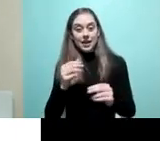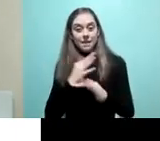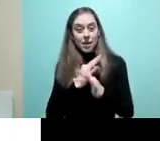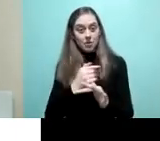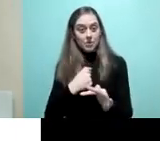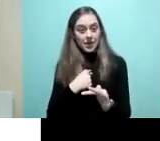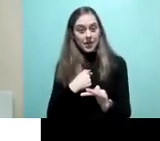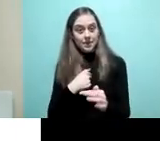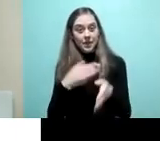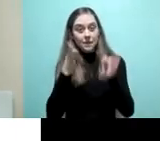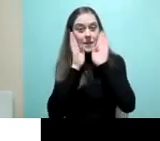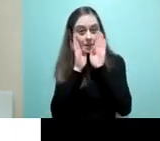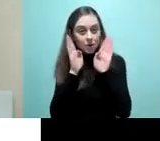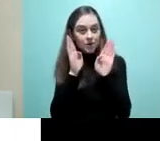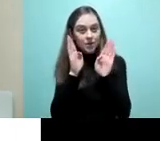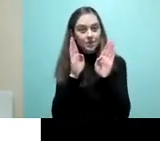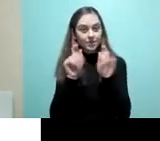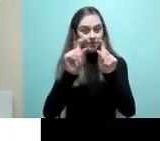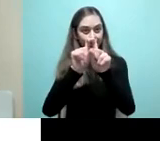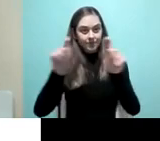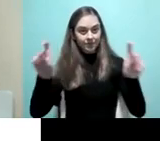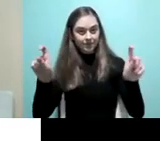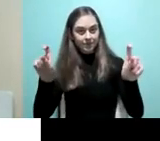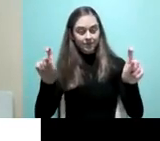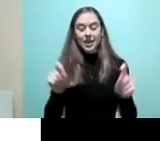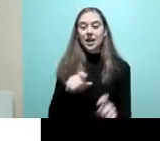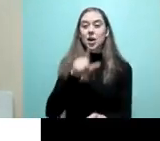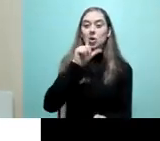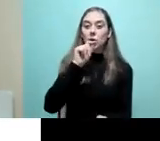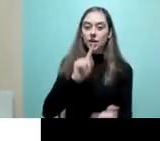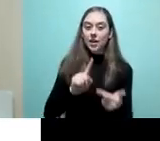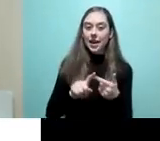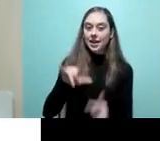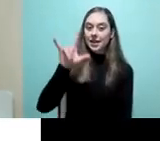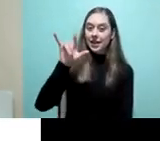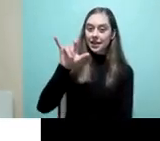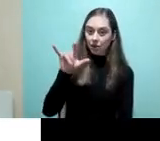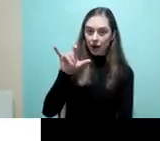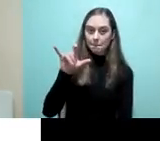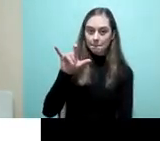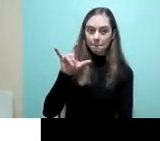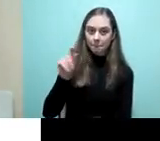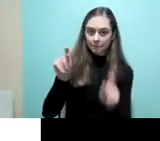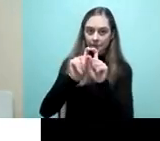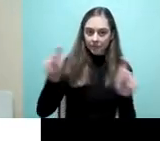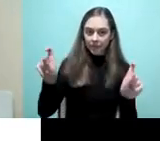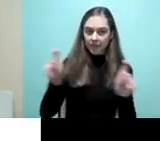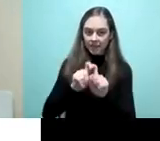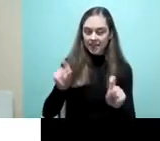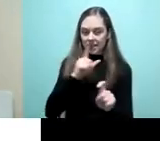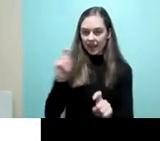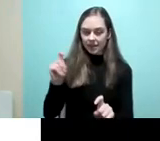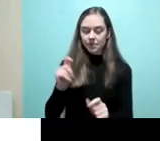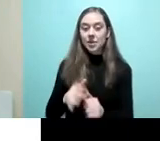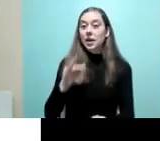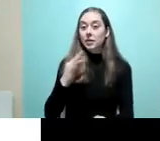Donovan's Boxercise and Fitness, and on Twitter and Instagram I'm under Eric Donovan Box. So if you want to connect